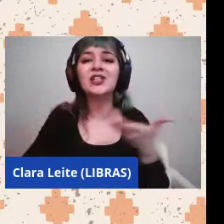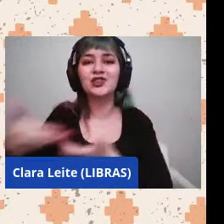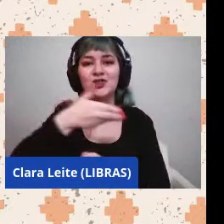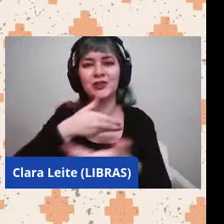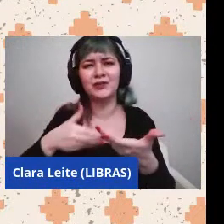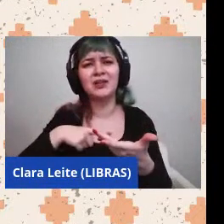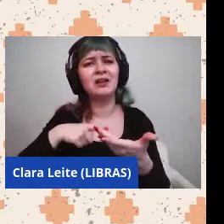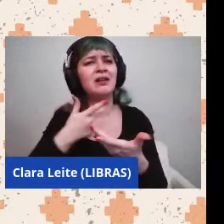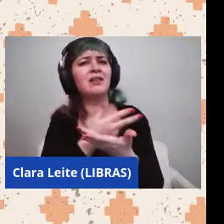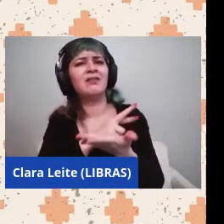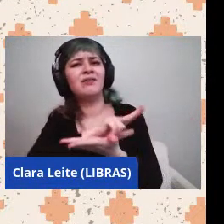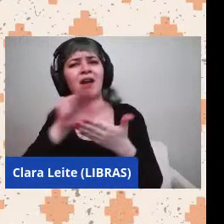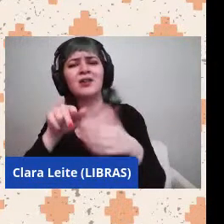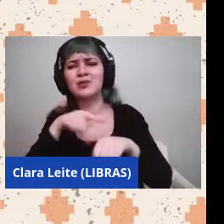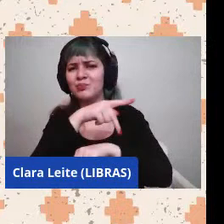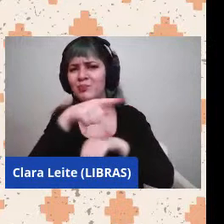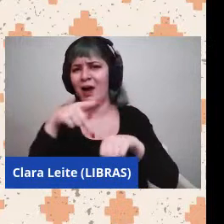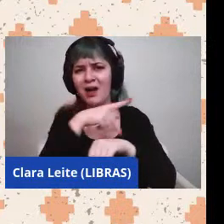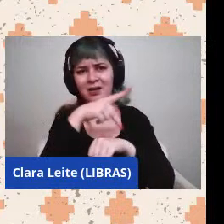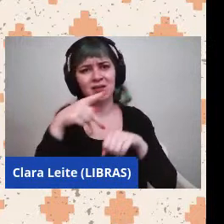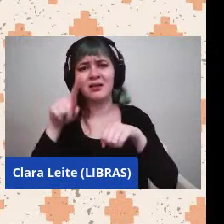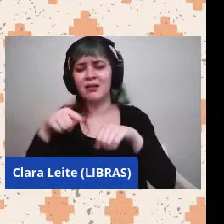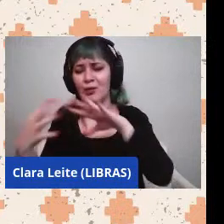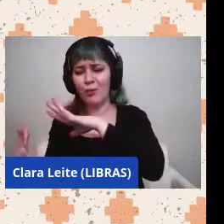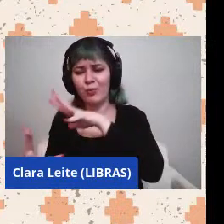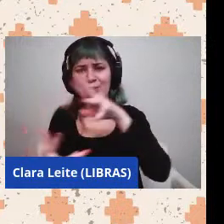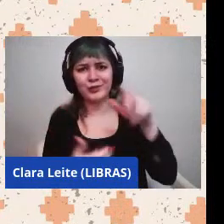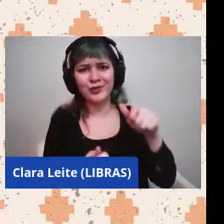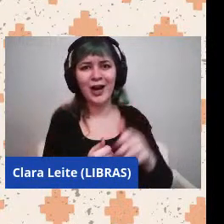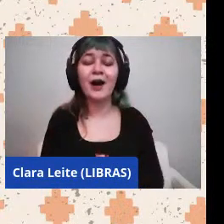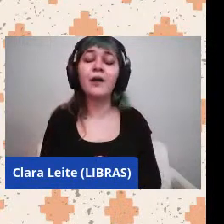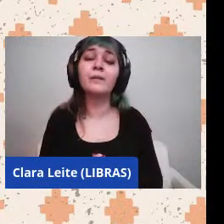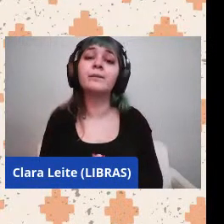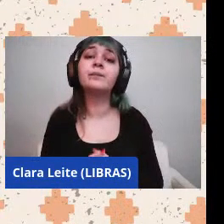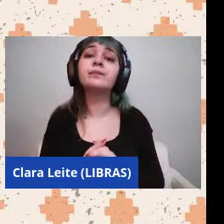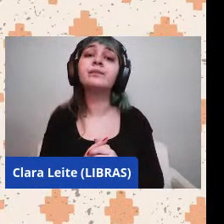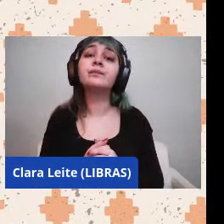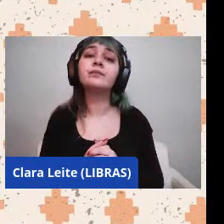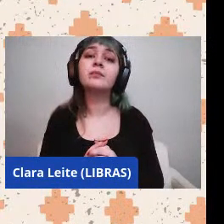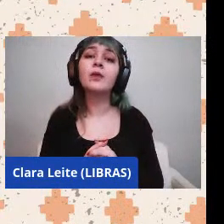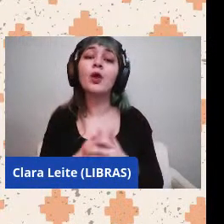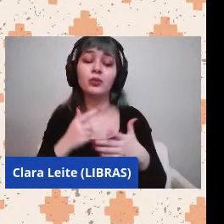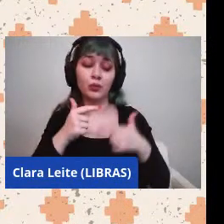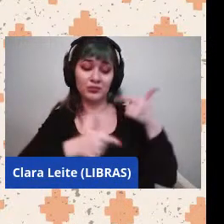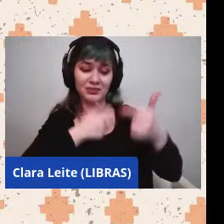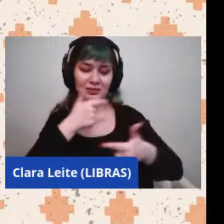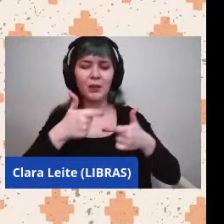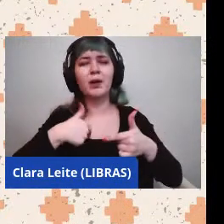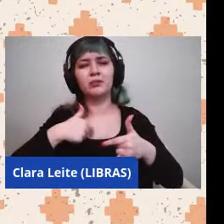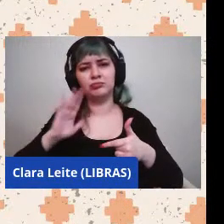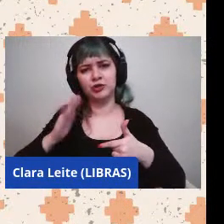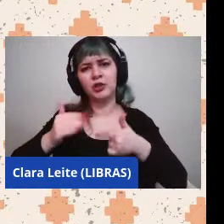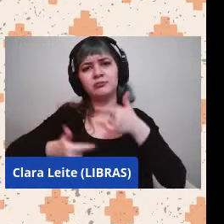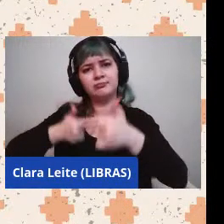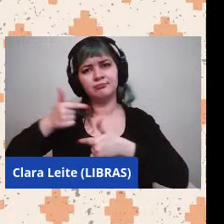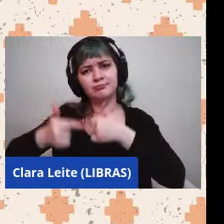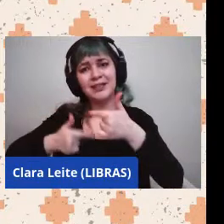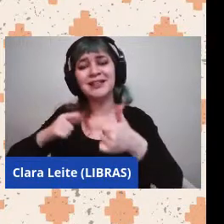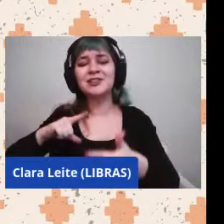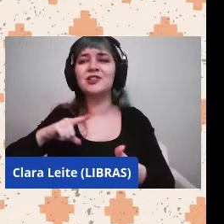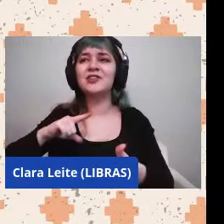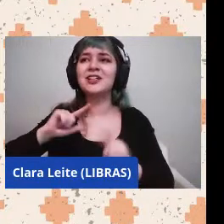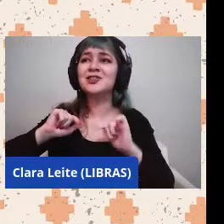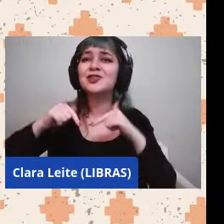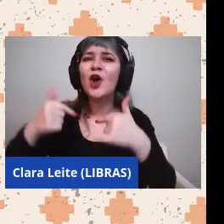countries, continents, and the global north and south. With all of the work I have had the benefit of